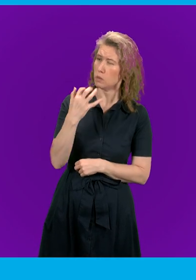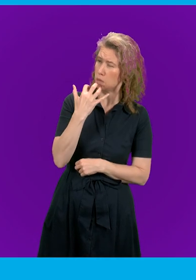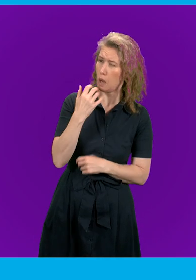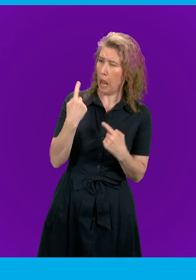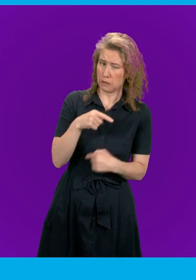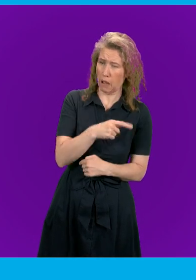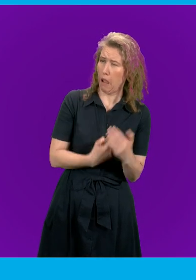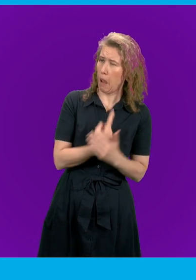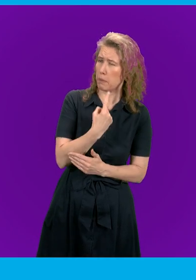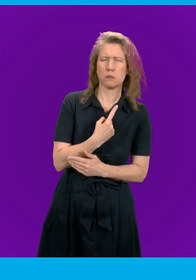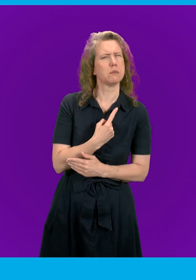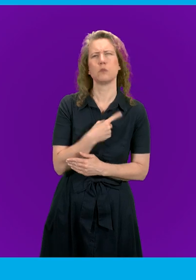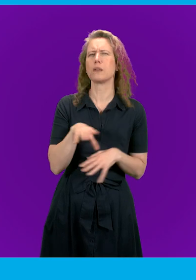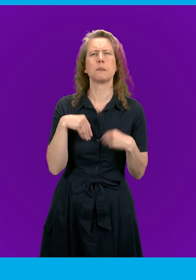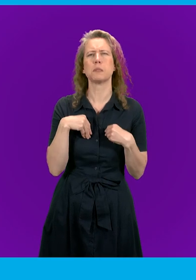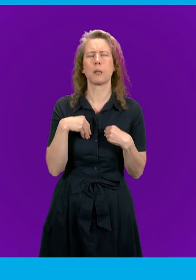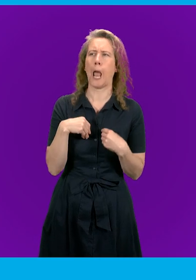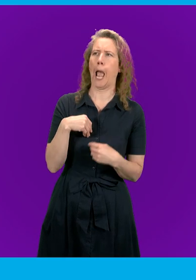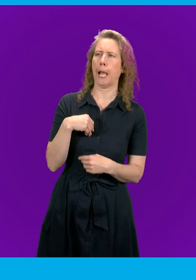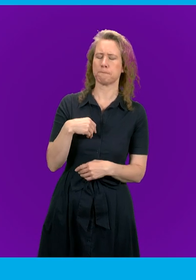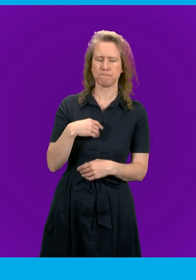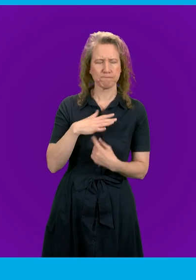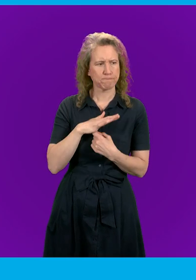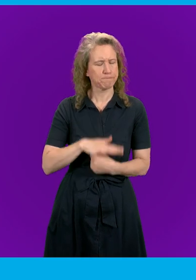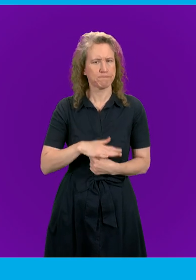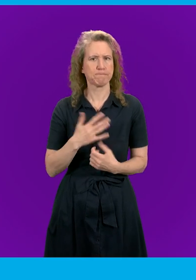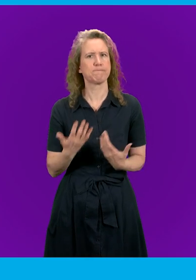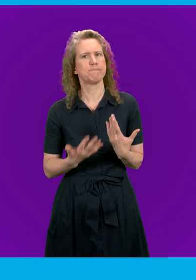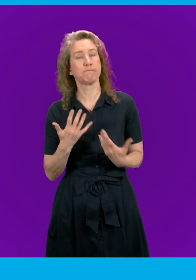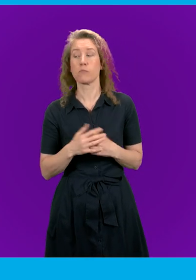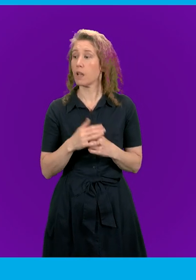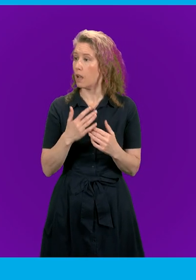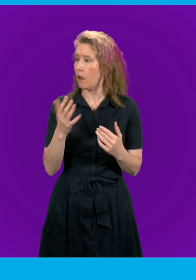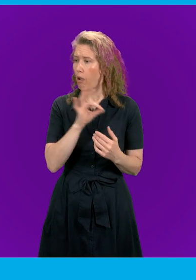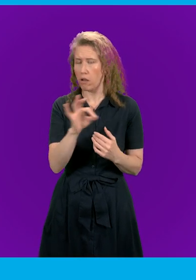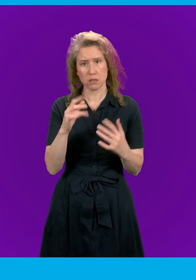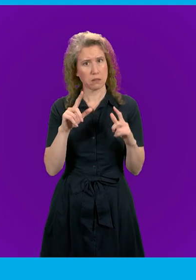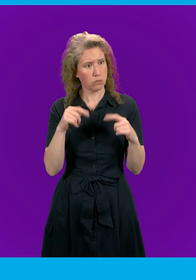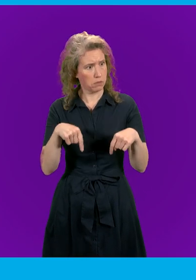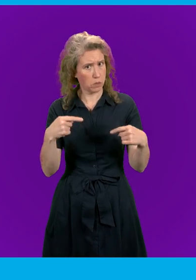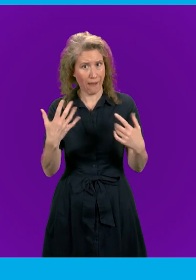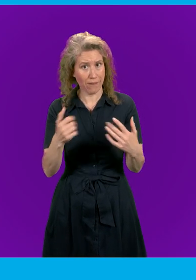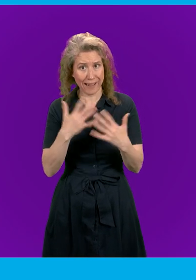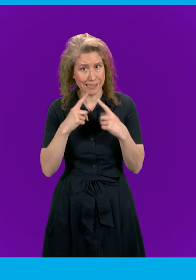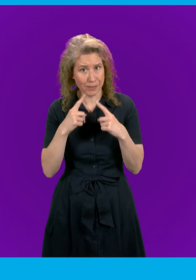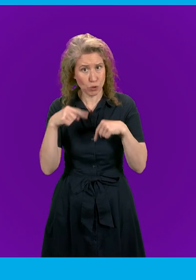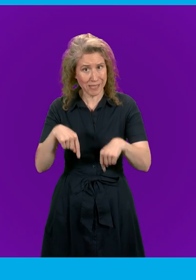messaging. Mm-hmm. Okay, brilliant. That was a great question. Thank you. Do we have teachers in the room?